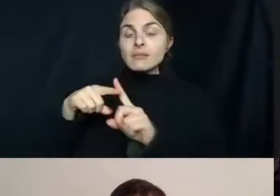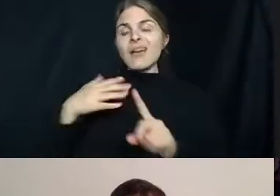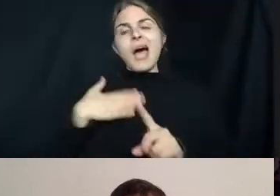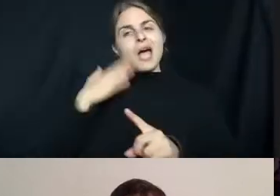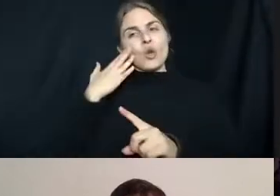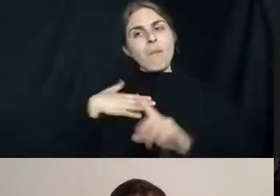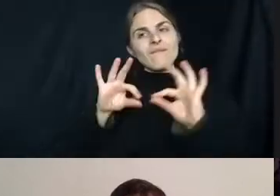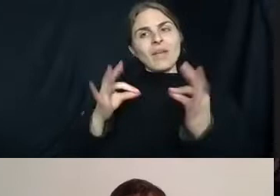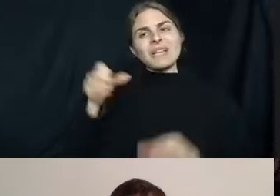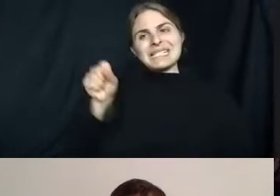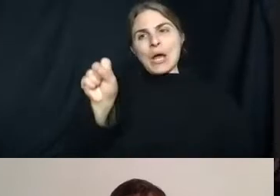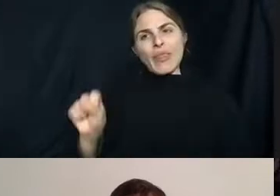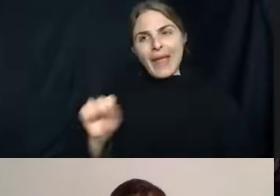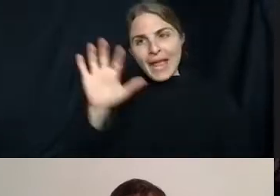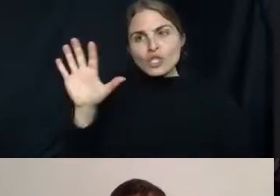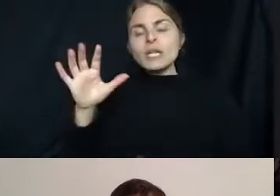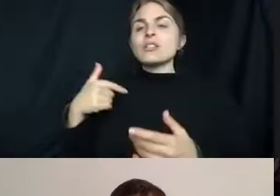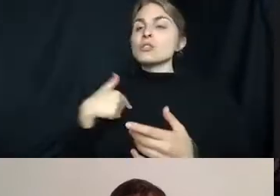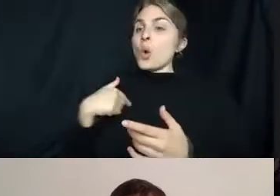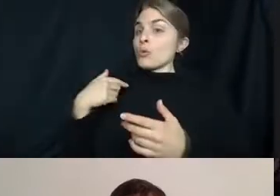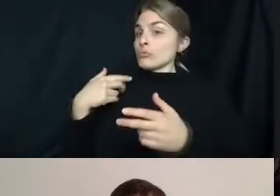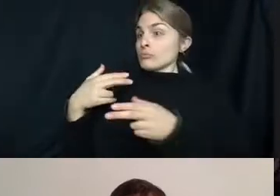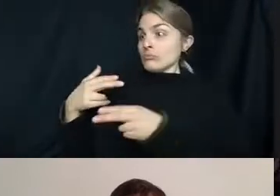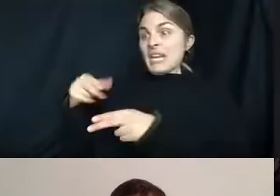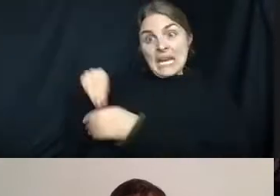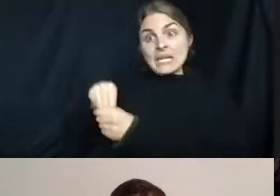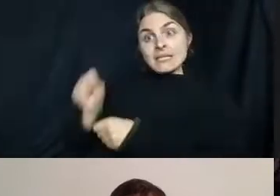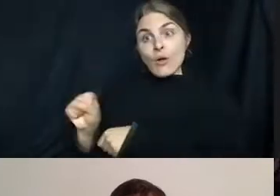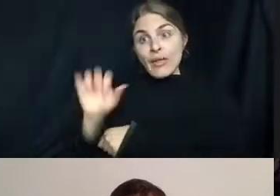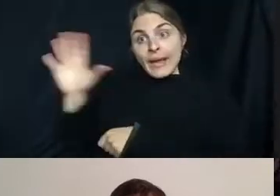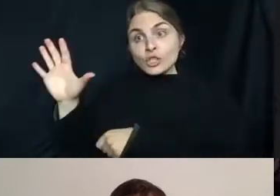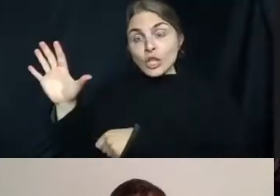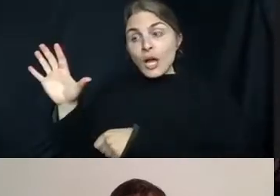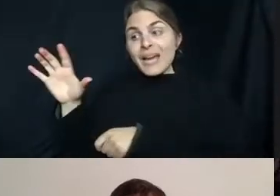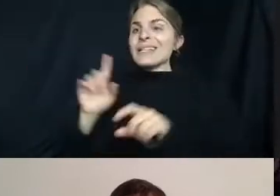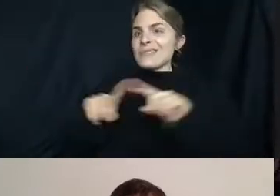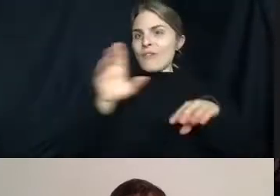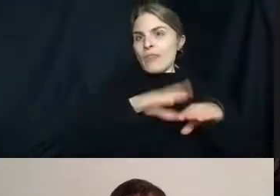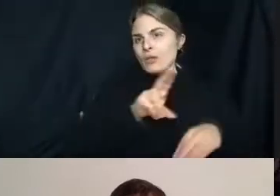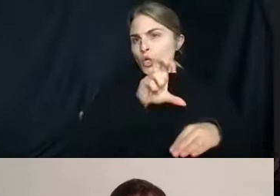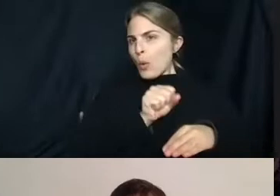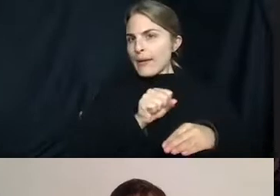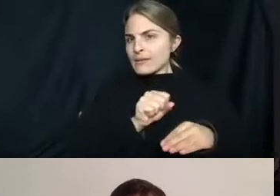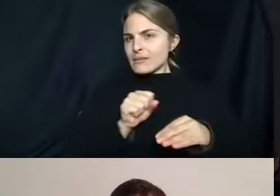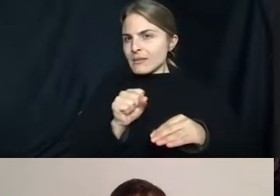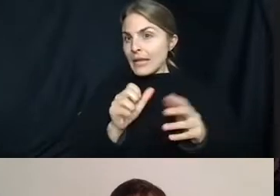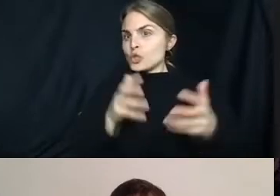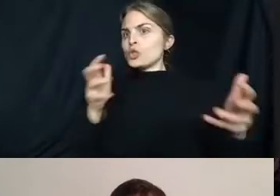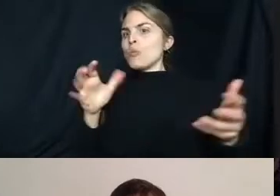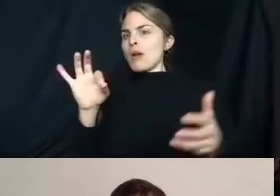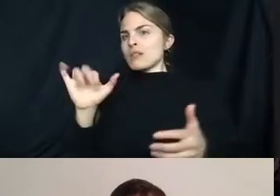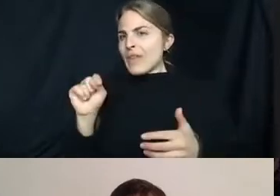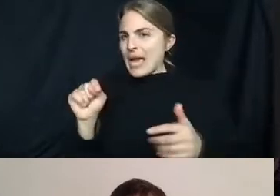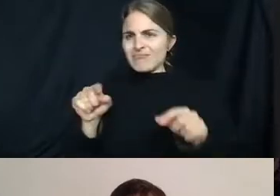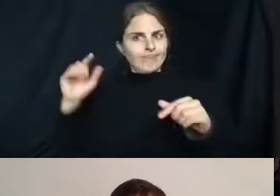South Asian. So what's considered too fat in South Asia is very different from here in the States. And even in the States, there's, yeah, so